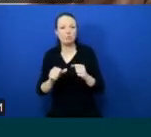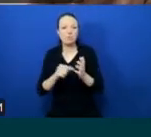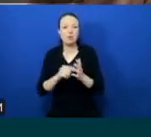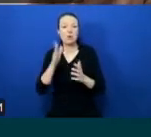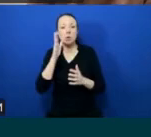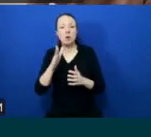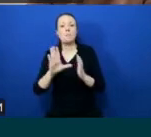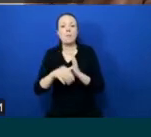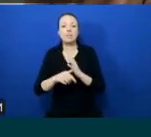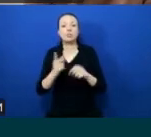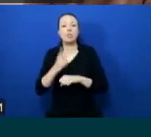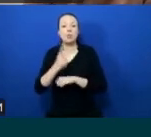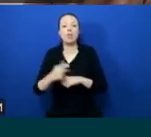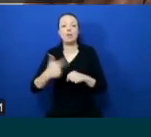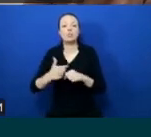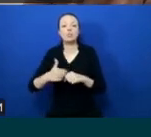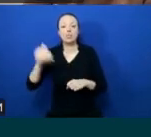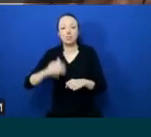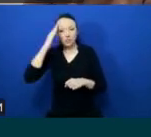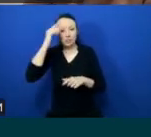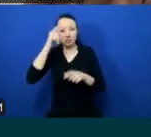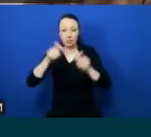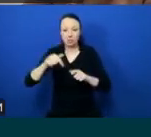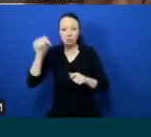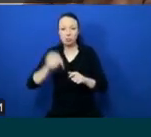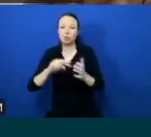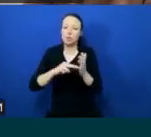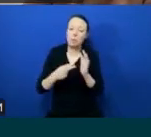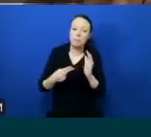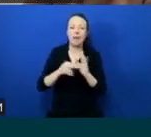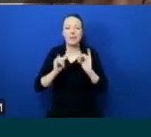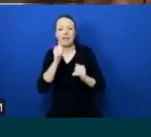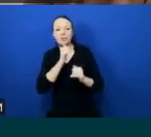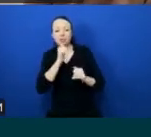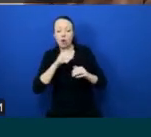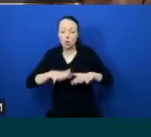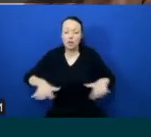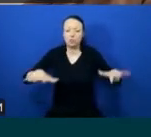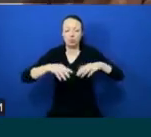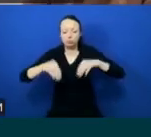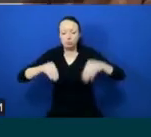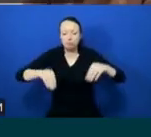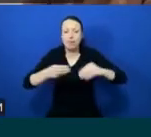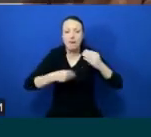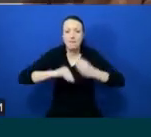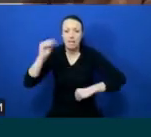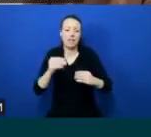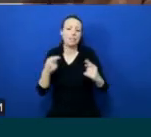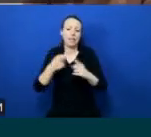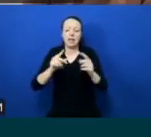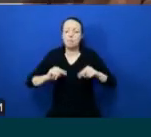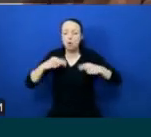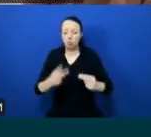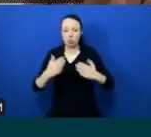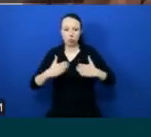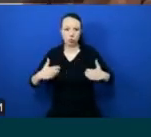develop urban greening plans that are aiming to bring nature back into cities and to support biodiversity and